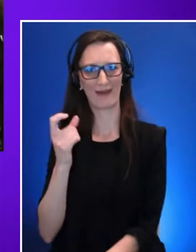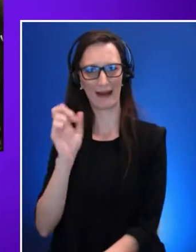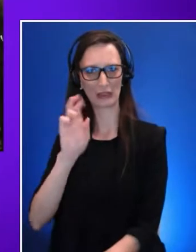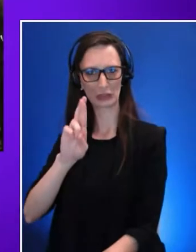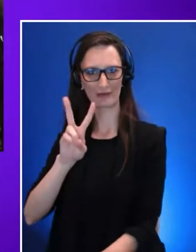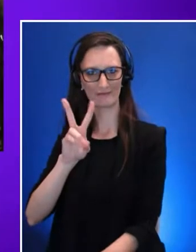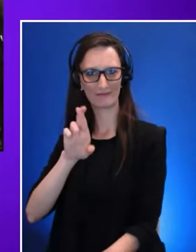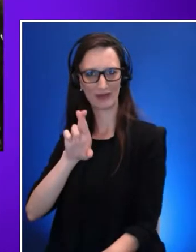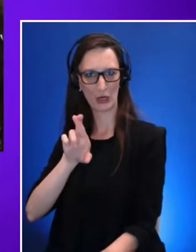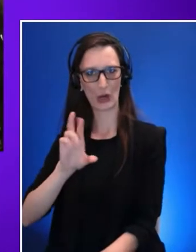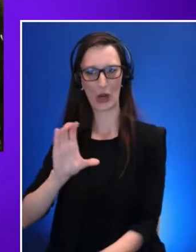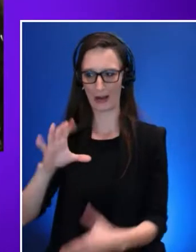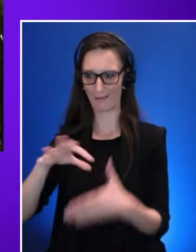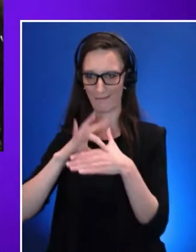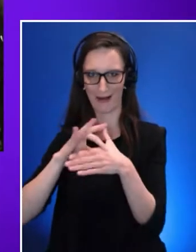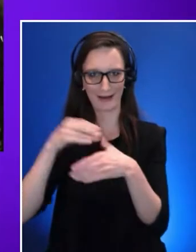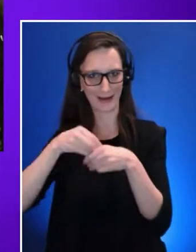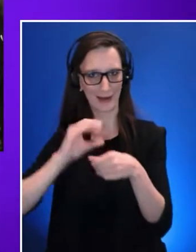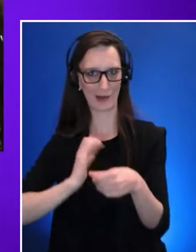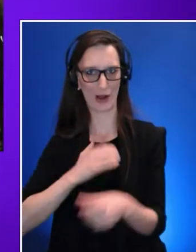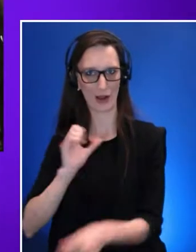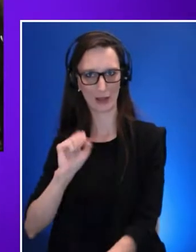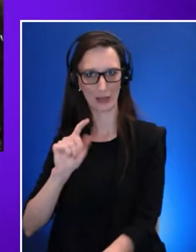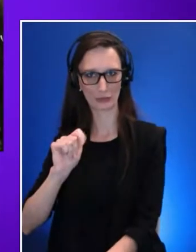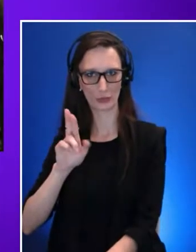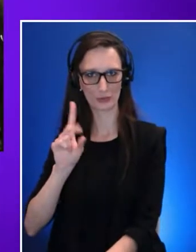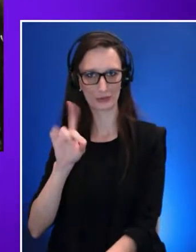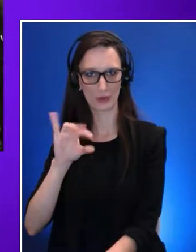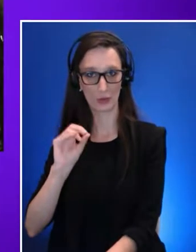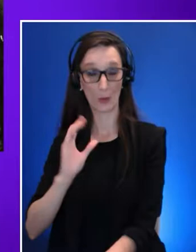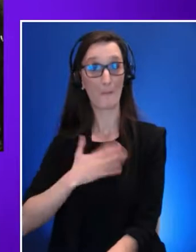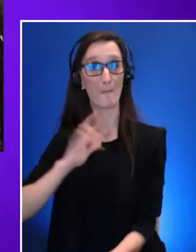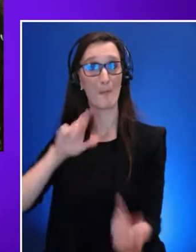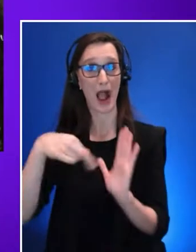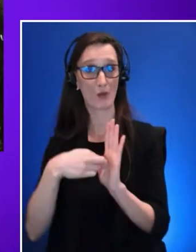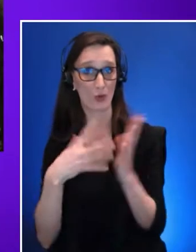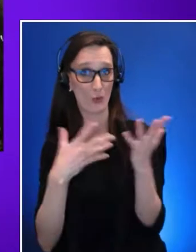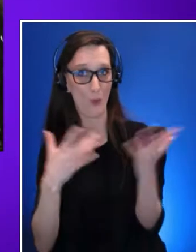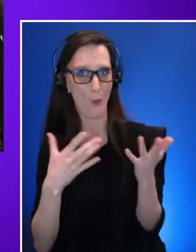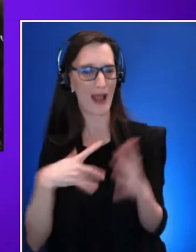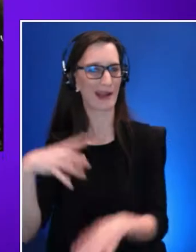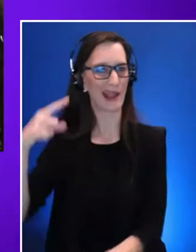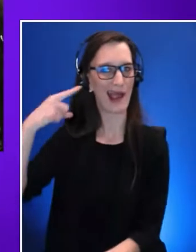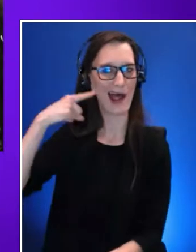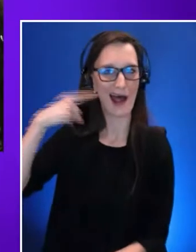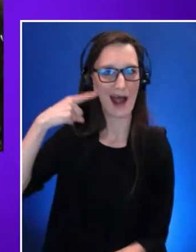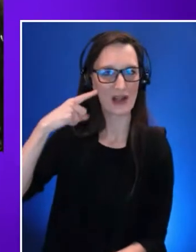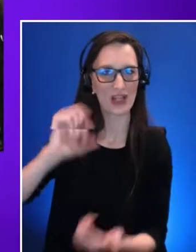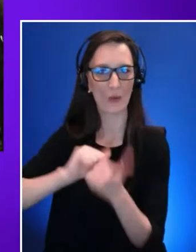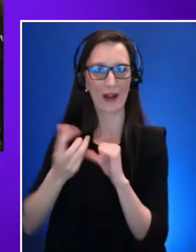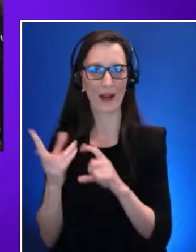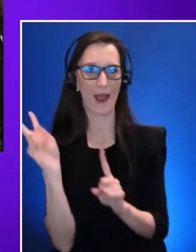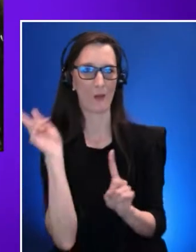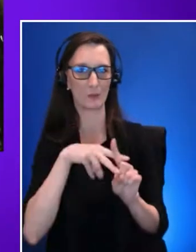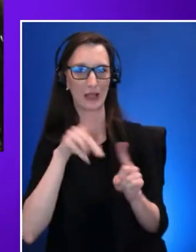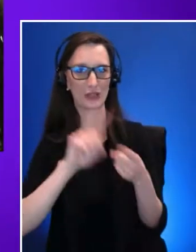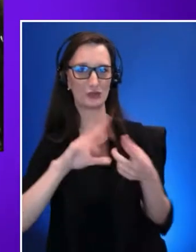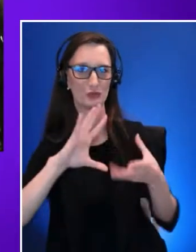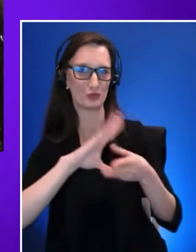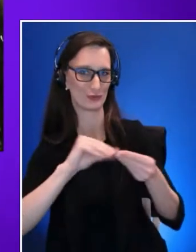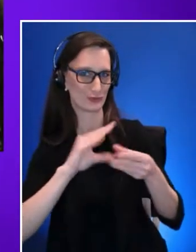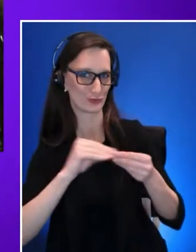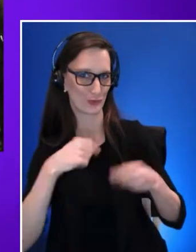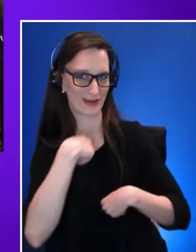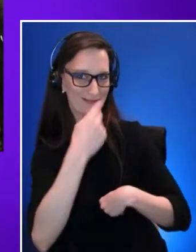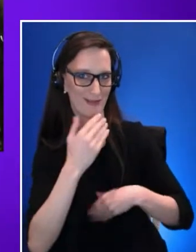Specifically, my role is how audio plays a role in the storytelling process. And so that is a really nice way to kind of